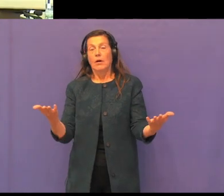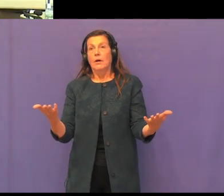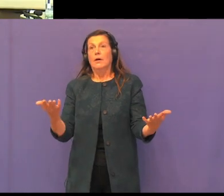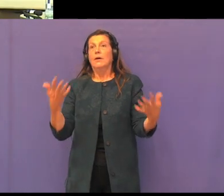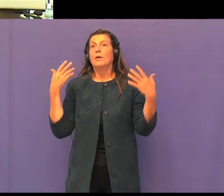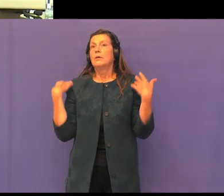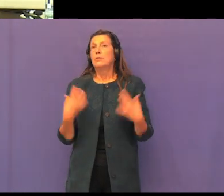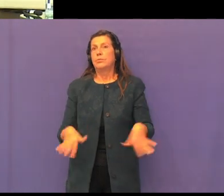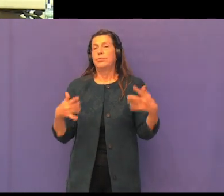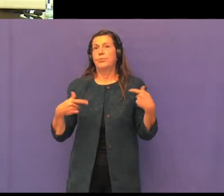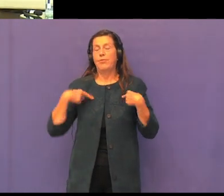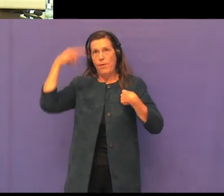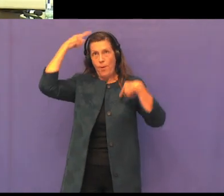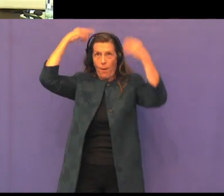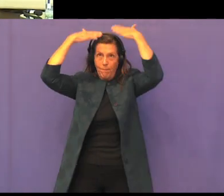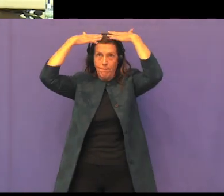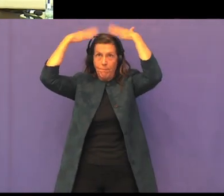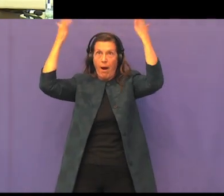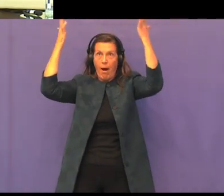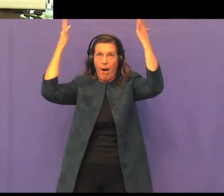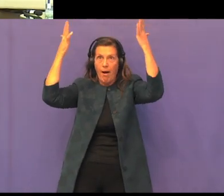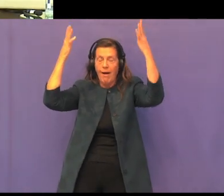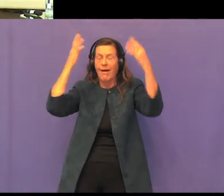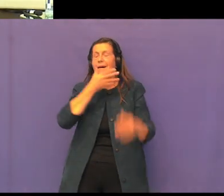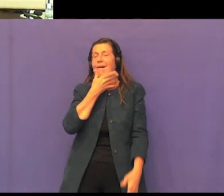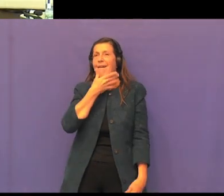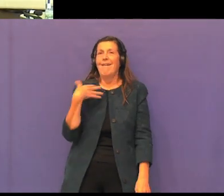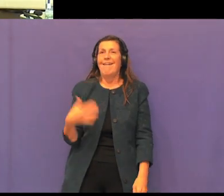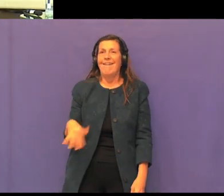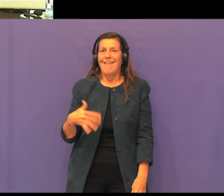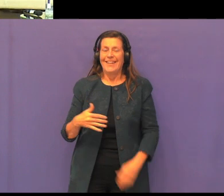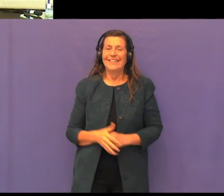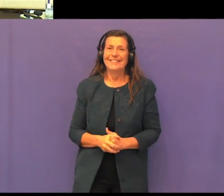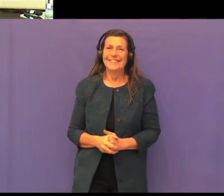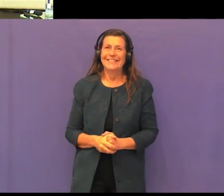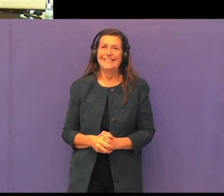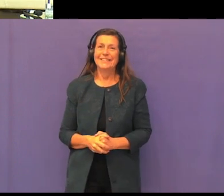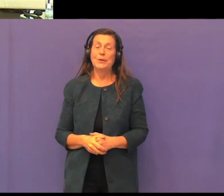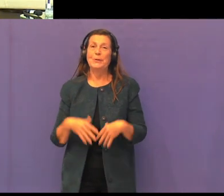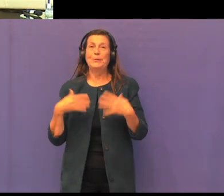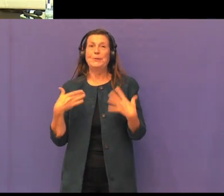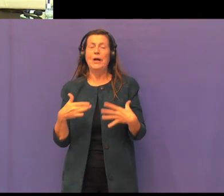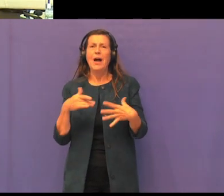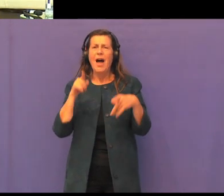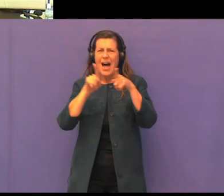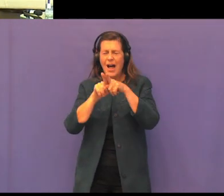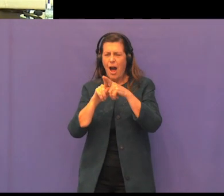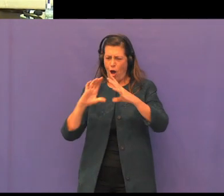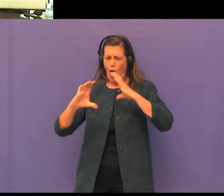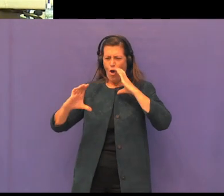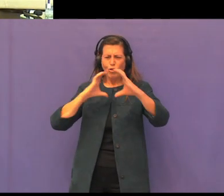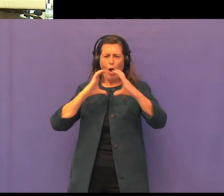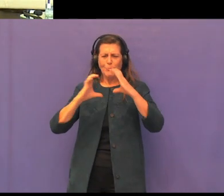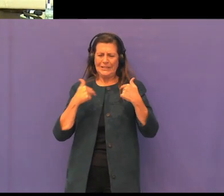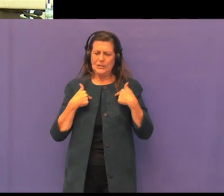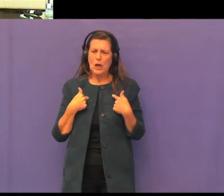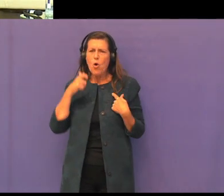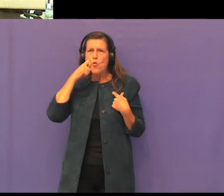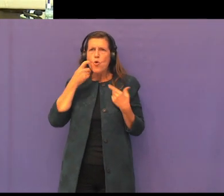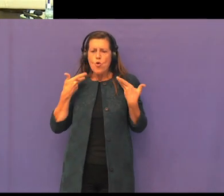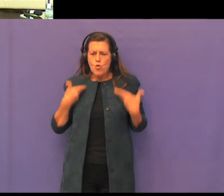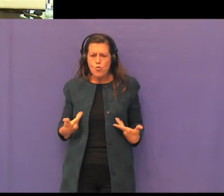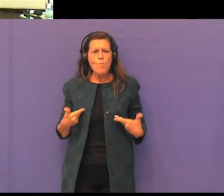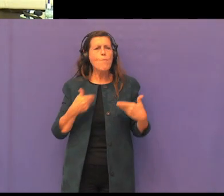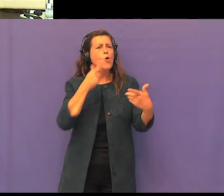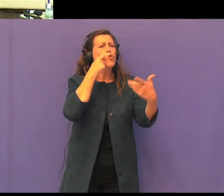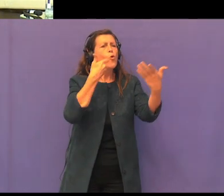particularly about the interspecies communication. It's actually interesting, we always think that we're the center of the world, but actually human beings